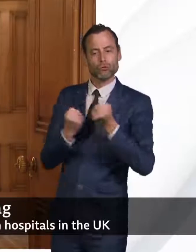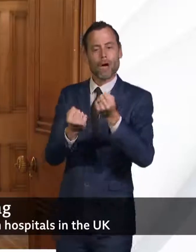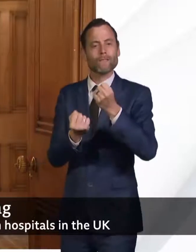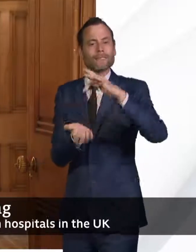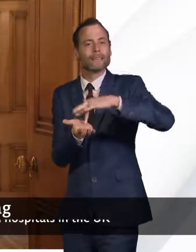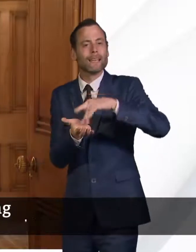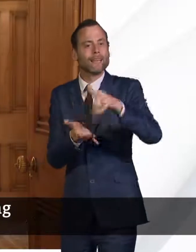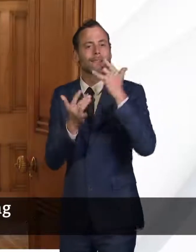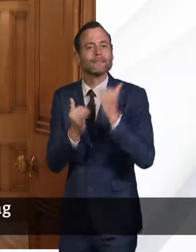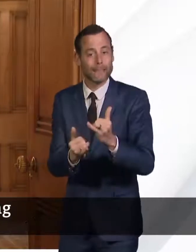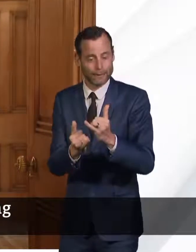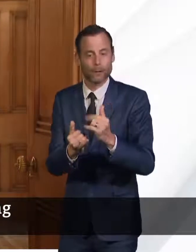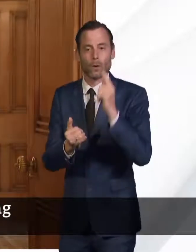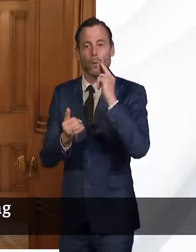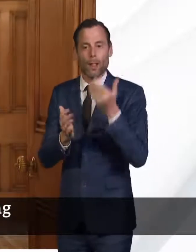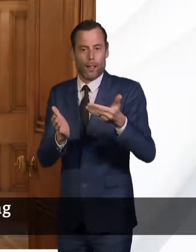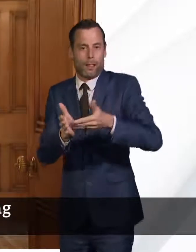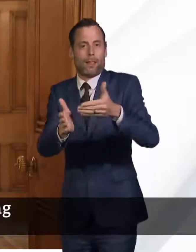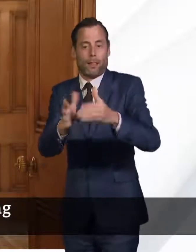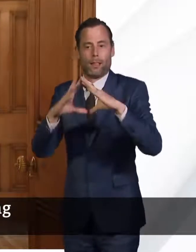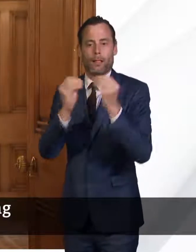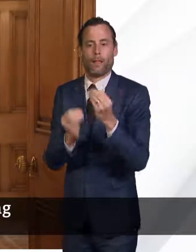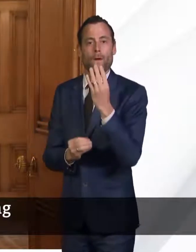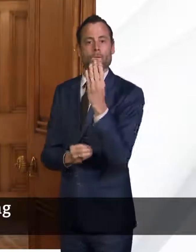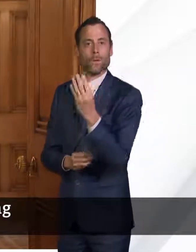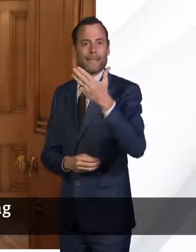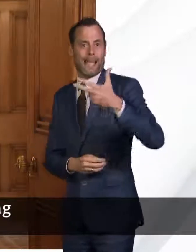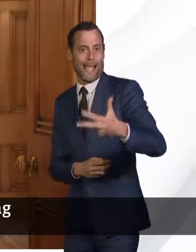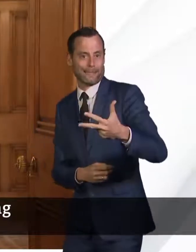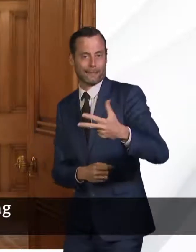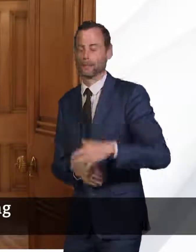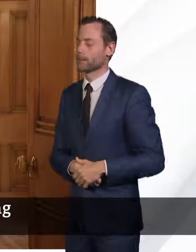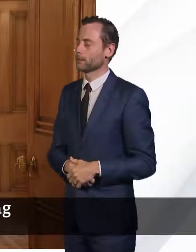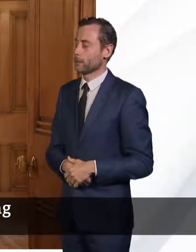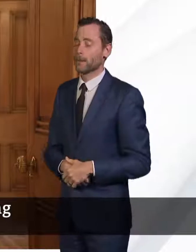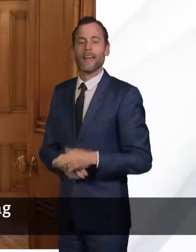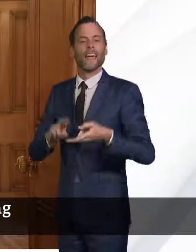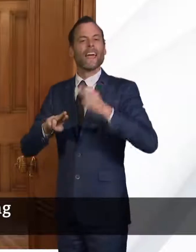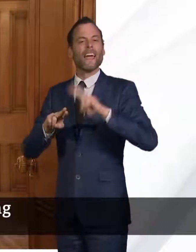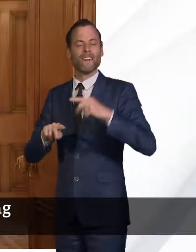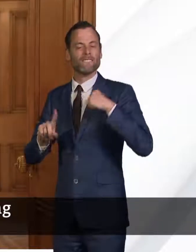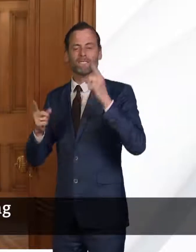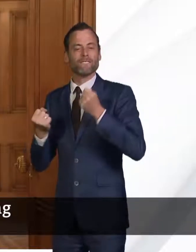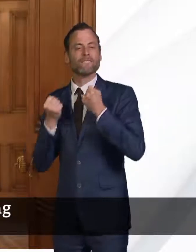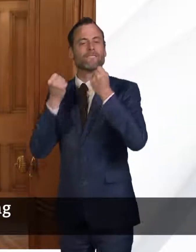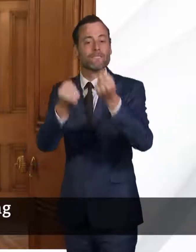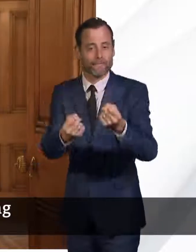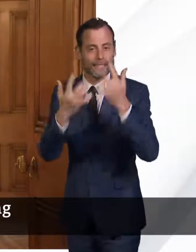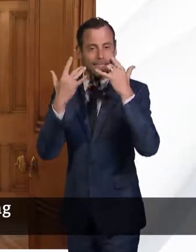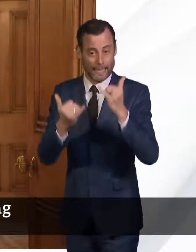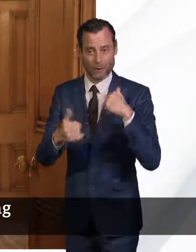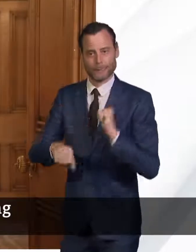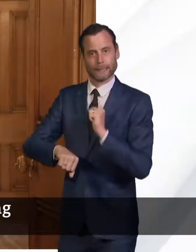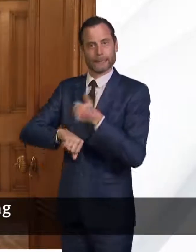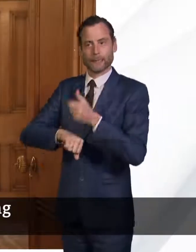who can't get to the tests, we're expanding home testing to bring the test to them. We're increasing the dispatch